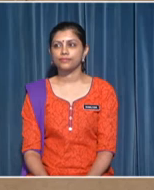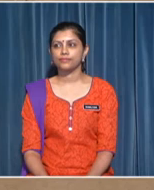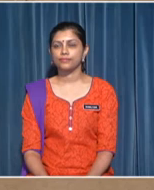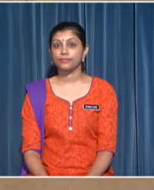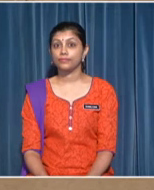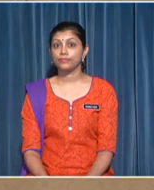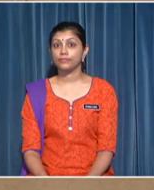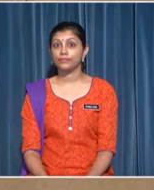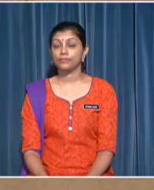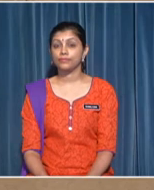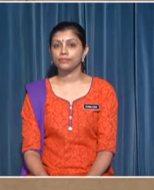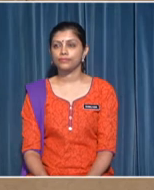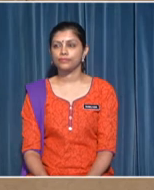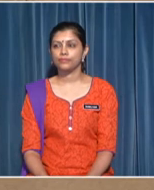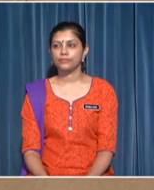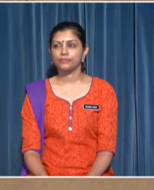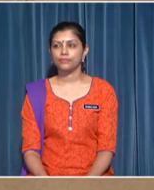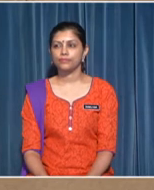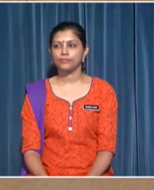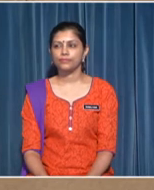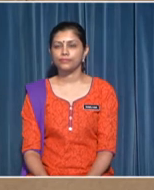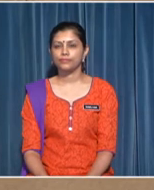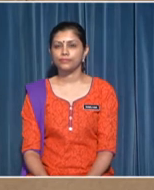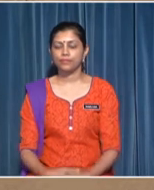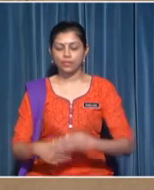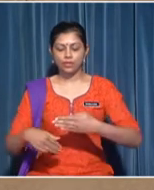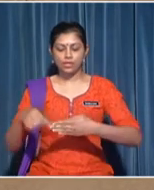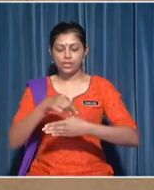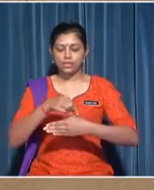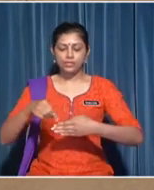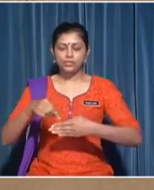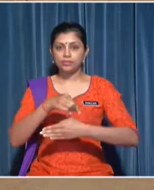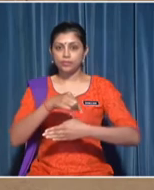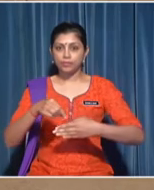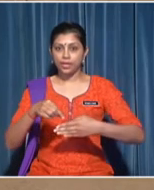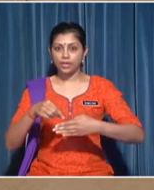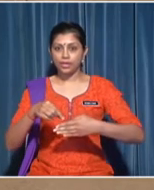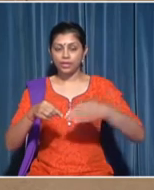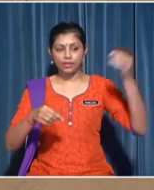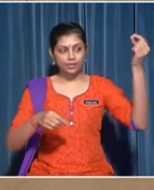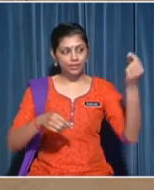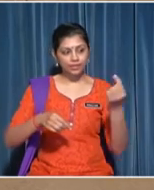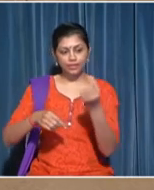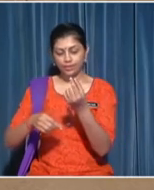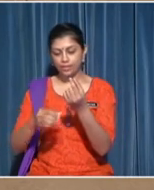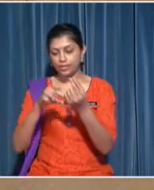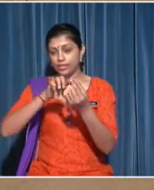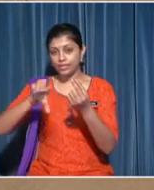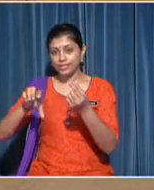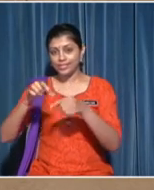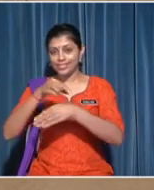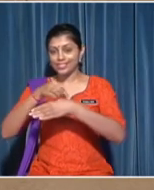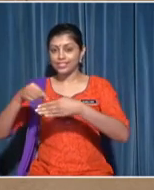Okay, and place your zipper bag at the other end of the esophagus.